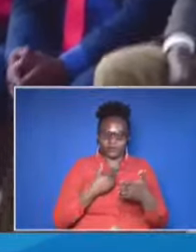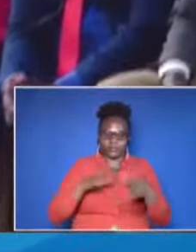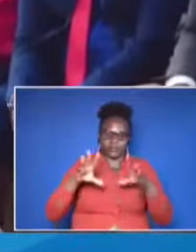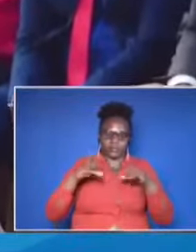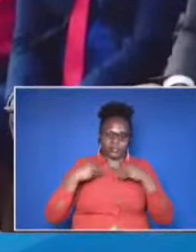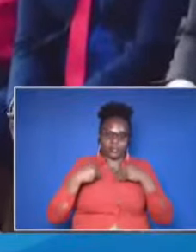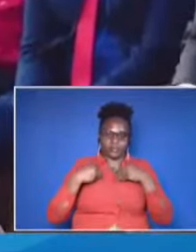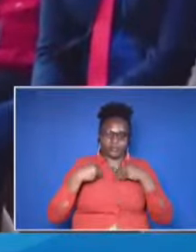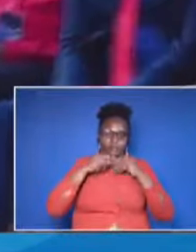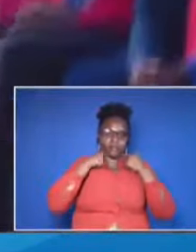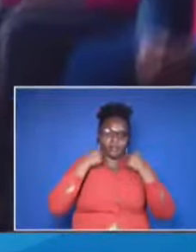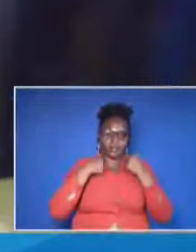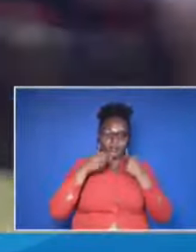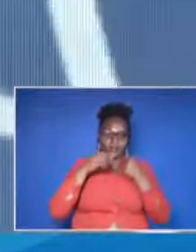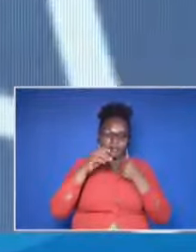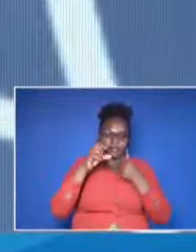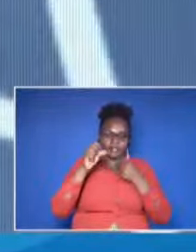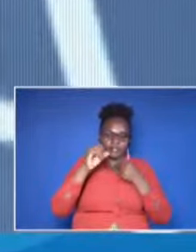ministry of